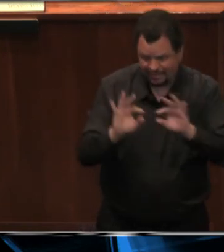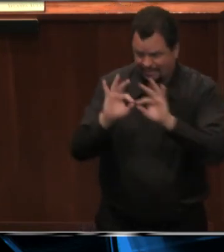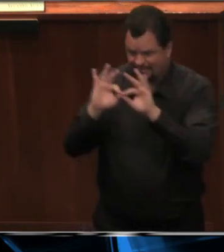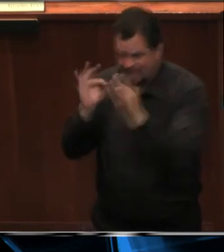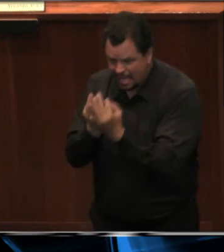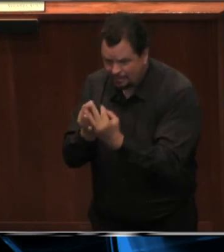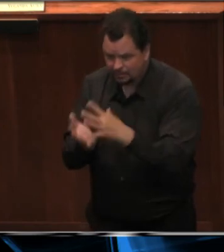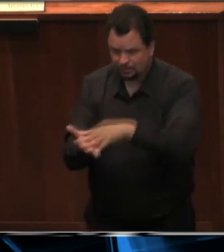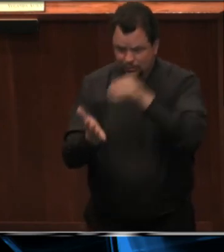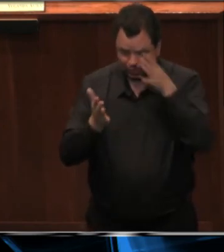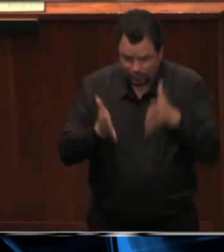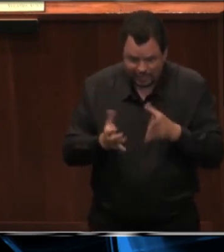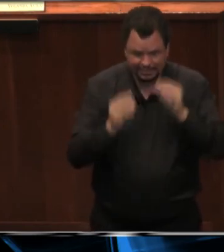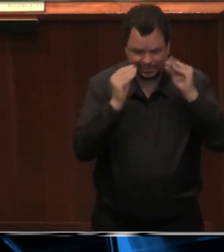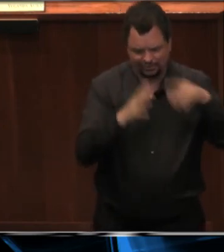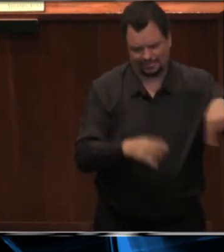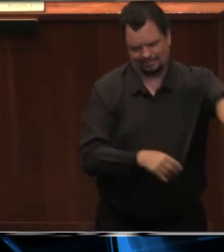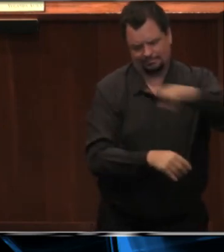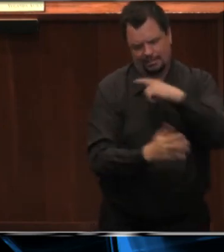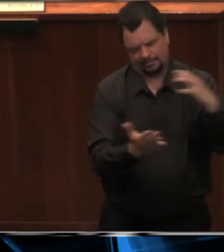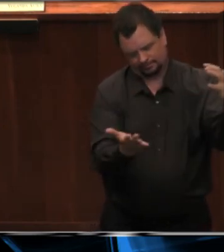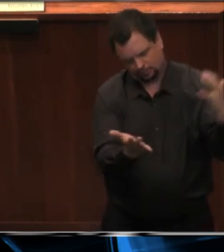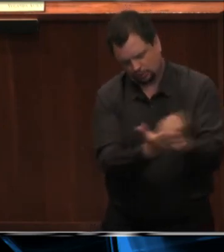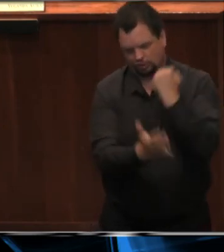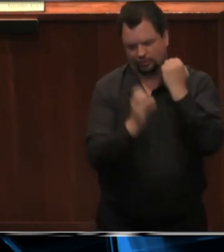much. Thank you.